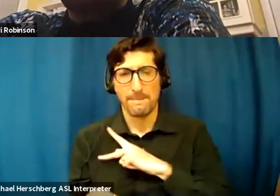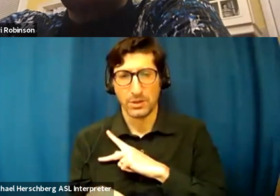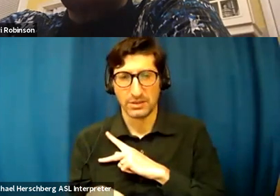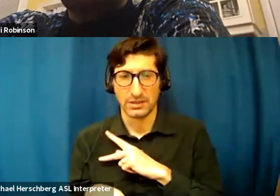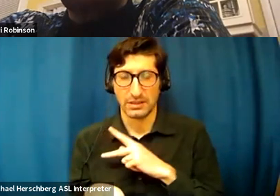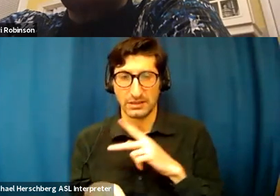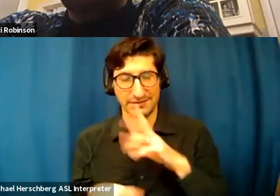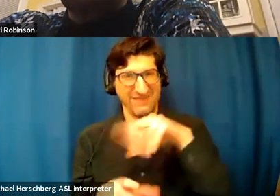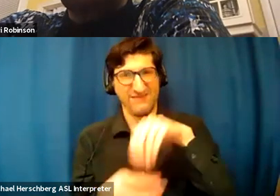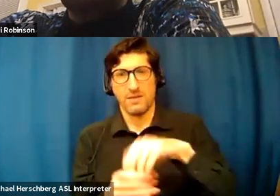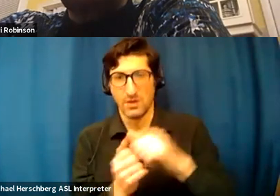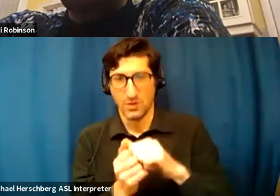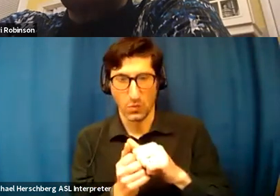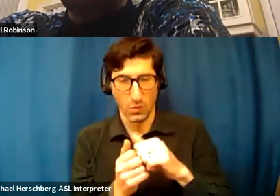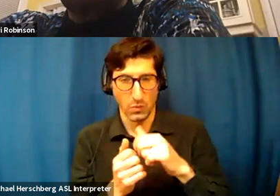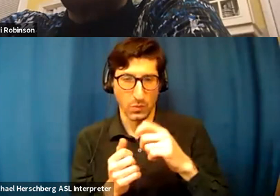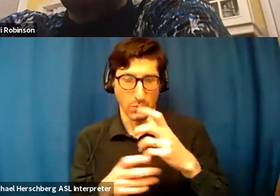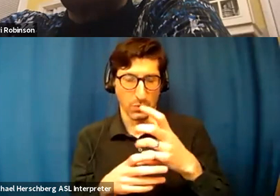my personal stake and importance of receiving